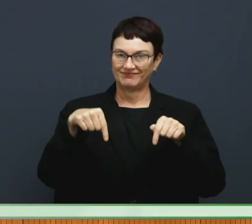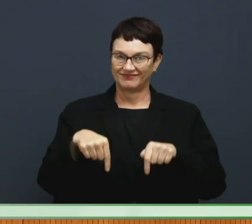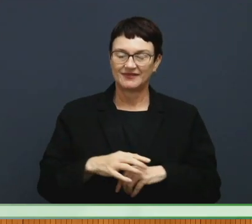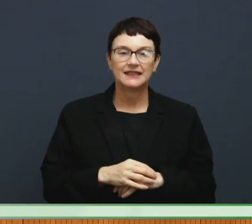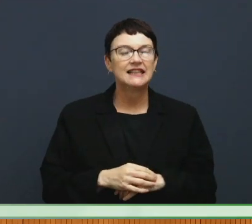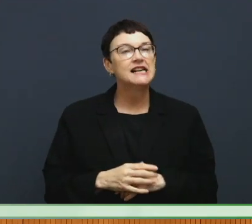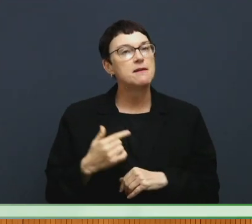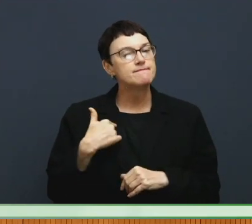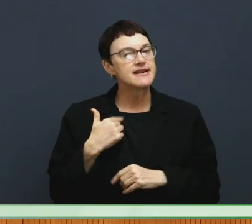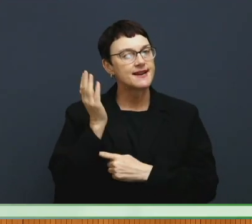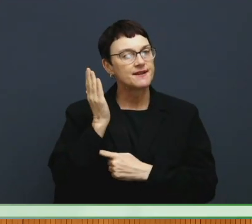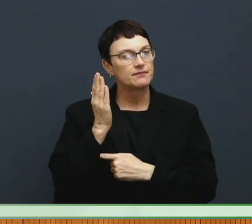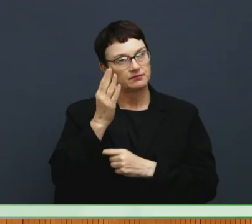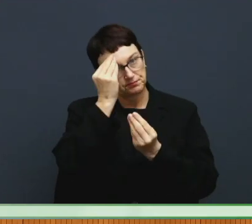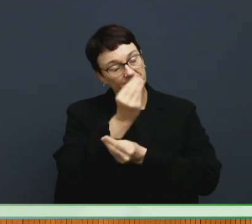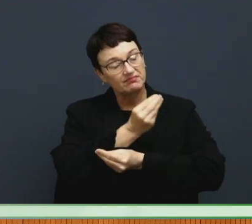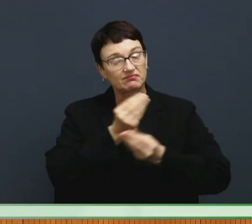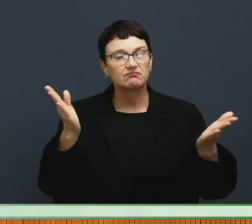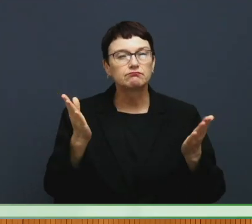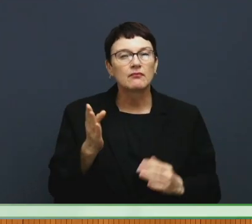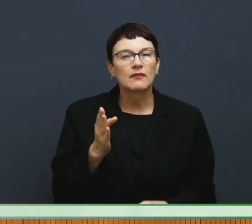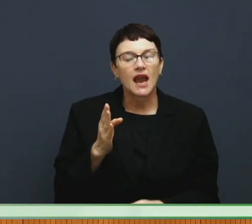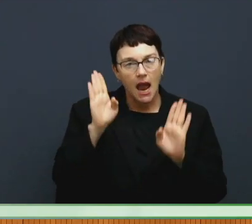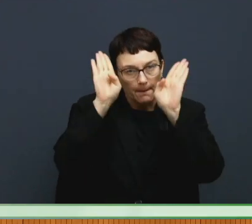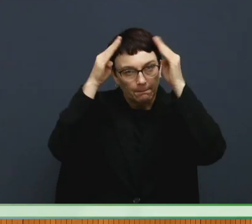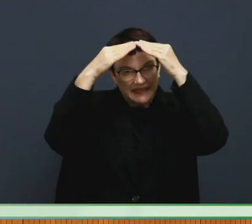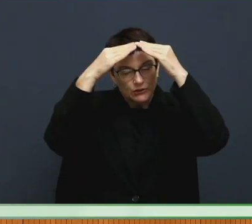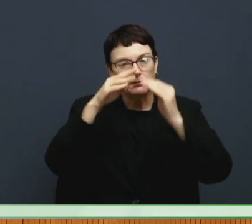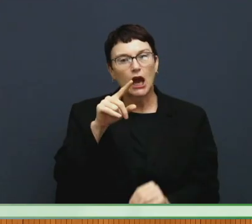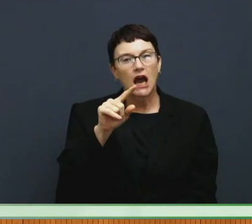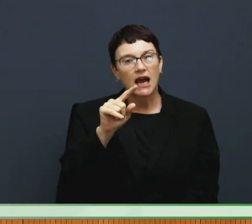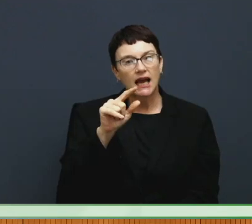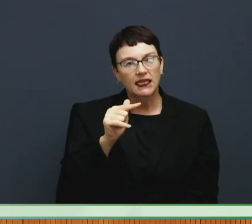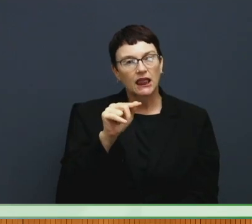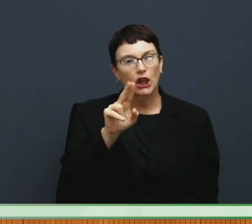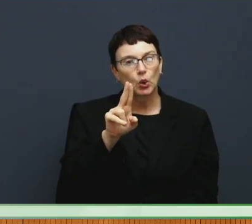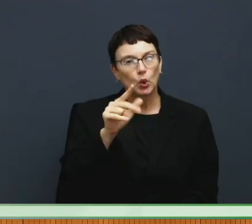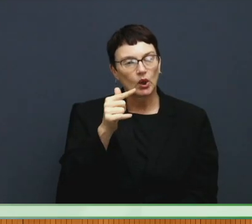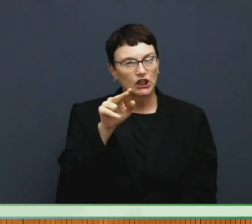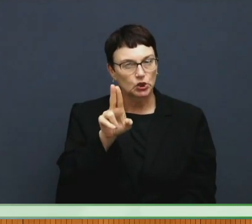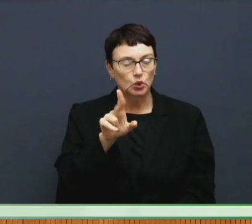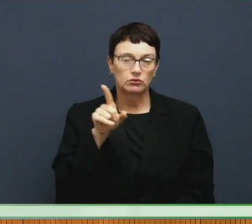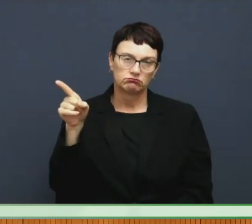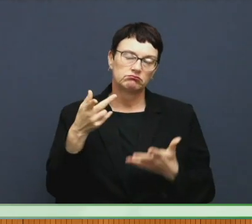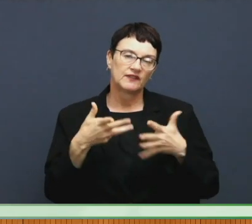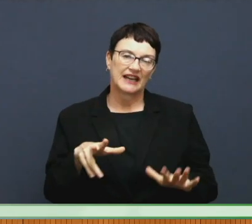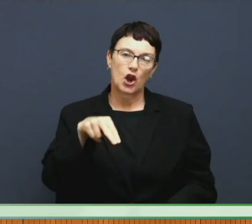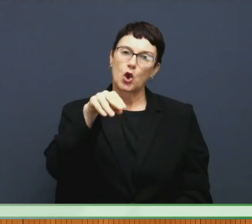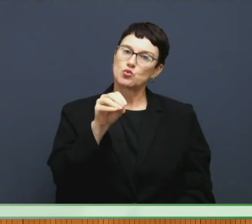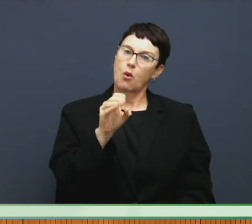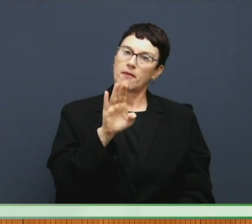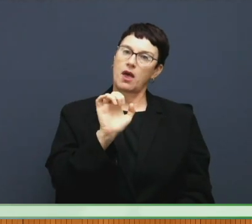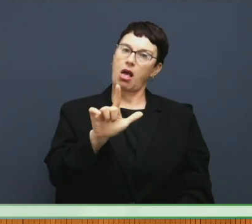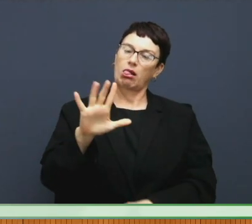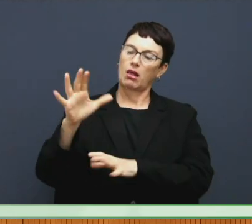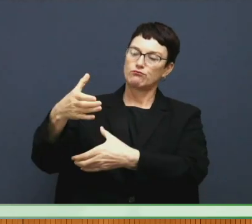by Bishop Tutu, a Nobel Peace Prize winner. And this is really my favorite quote. There comes a point